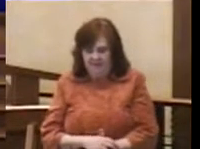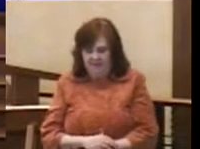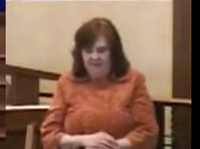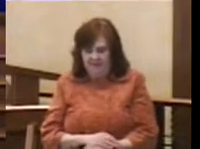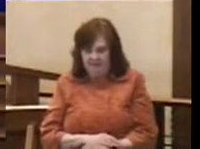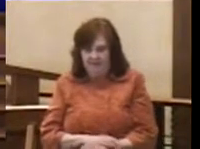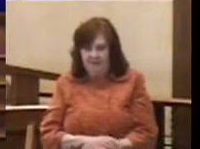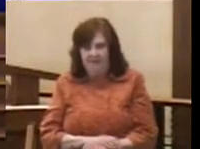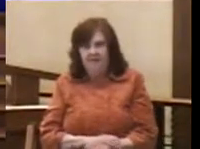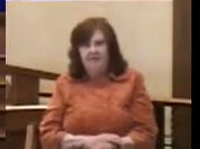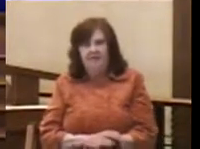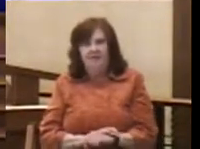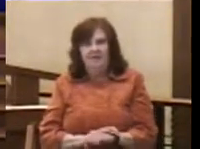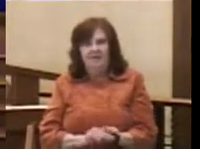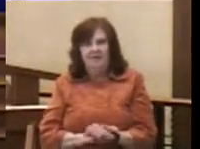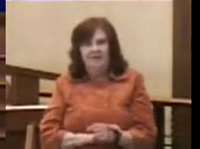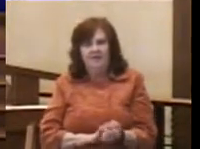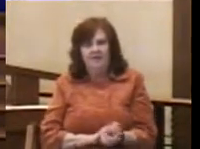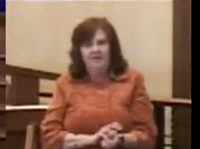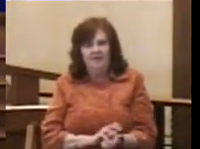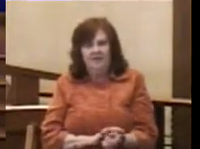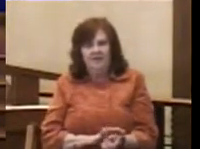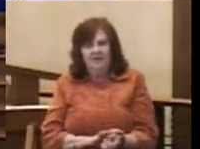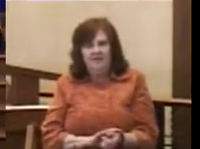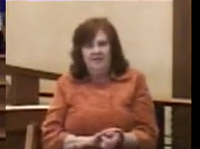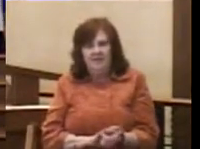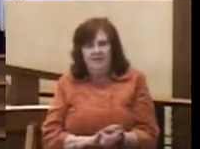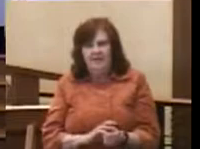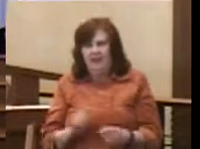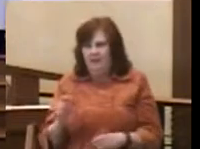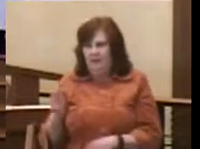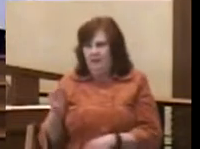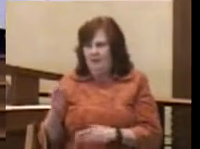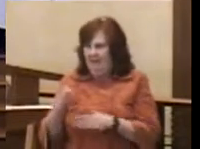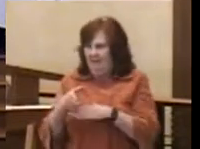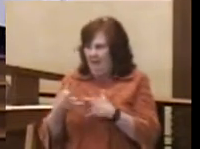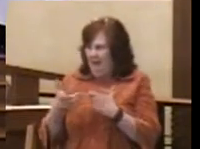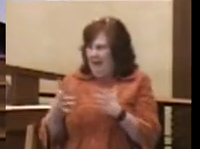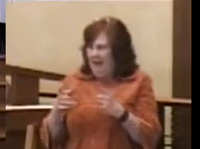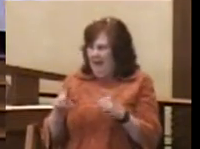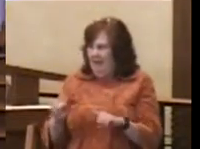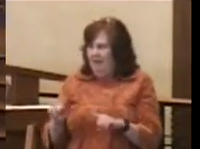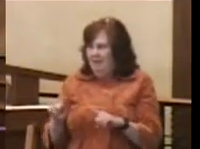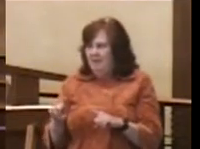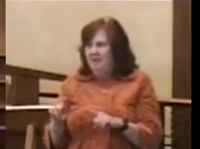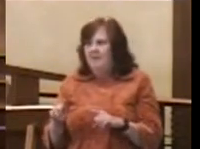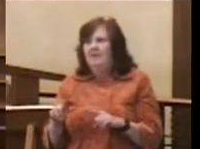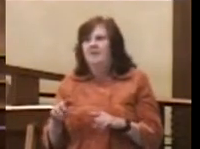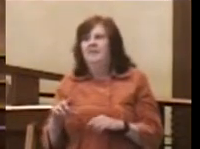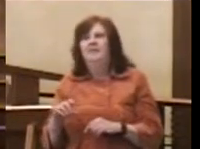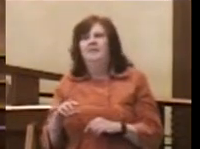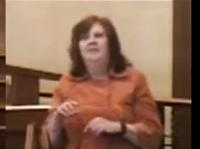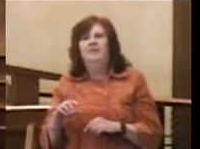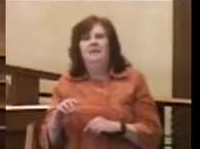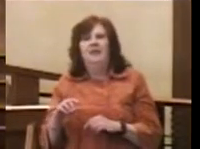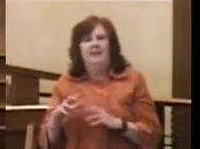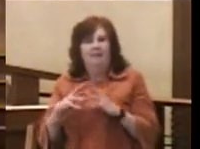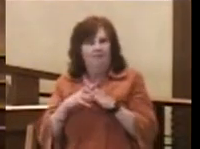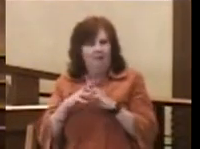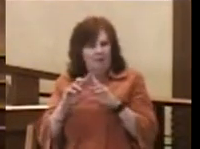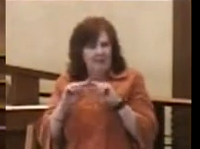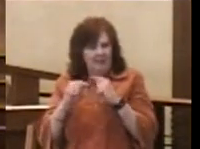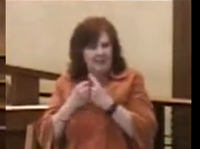On the Thursday night after the incident, the football team gathered at Park Trail Park, where